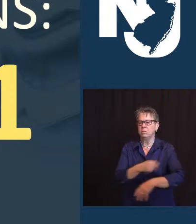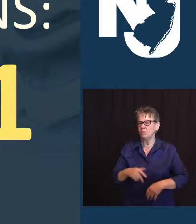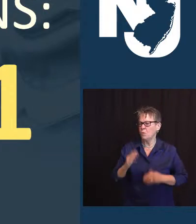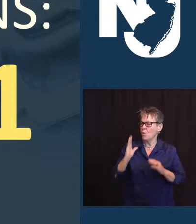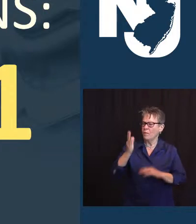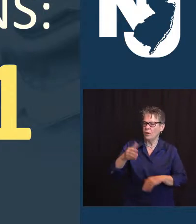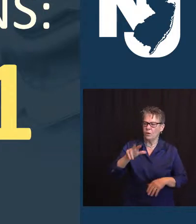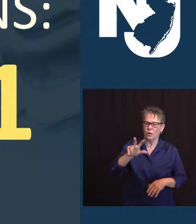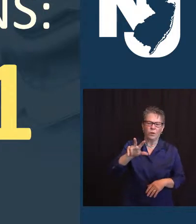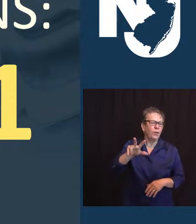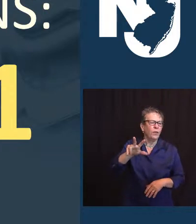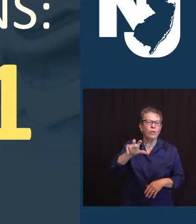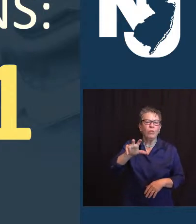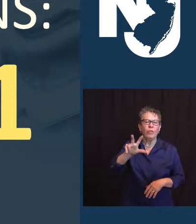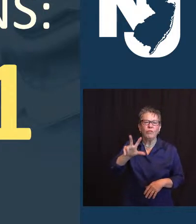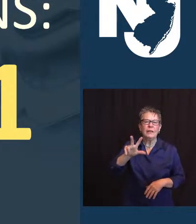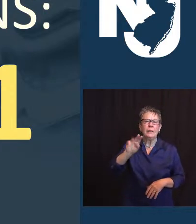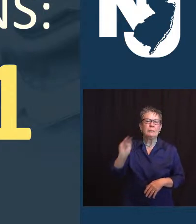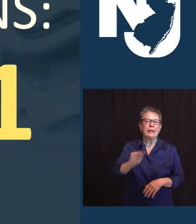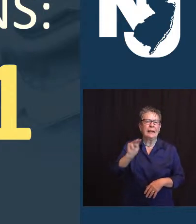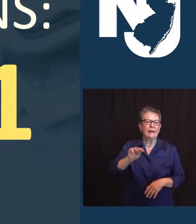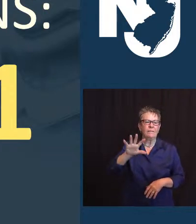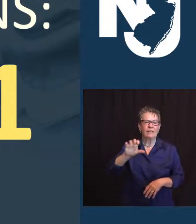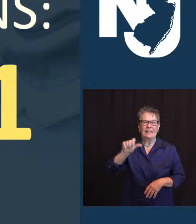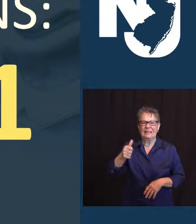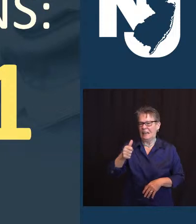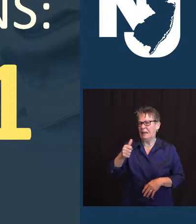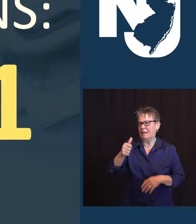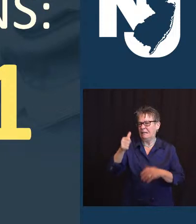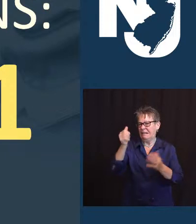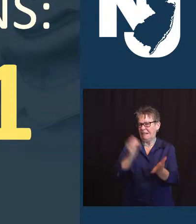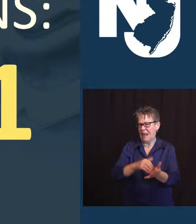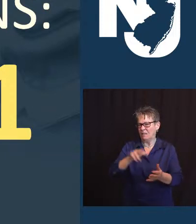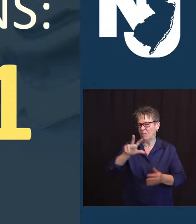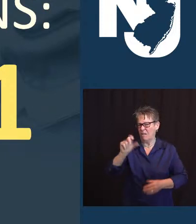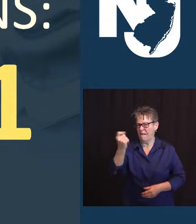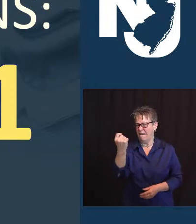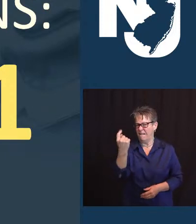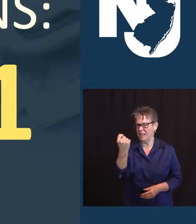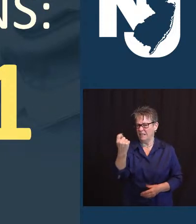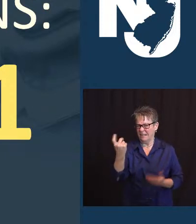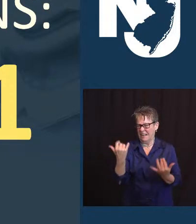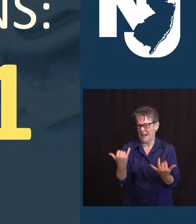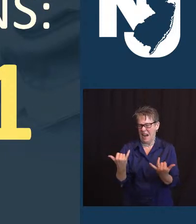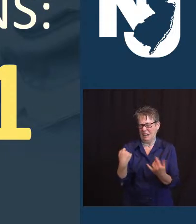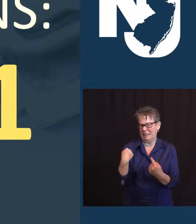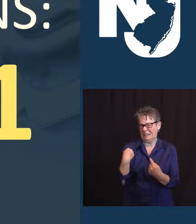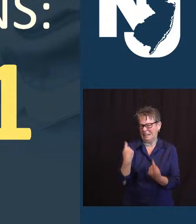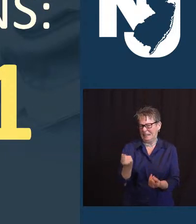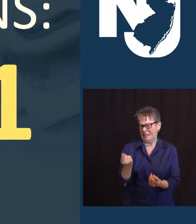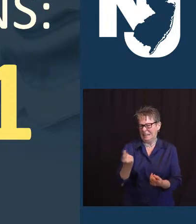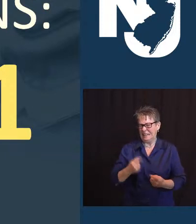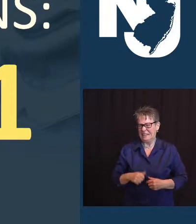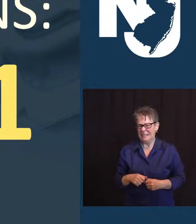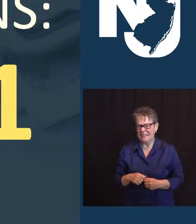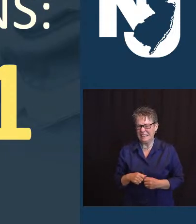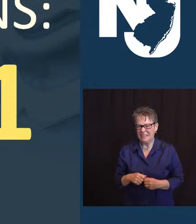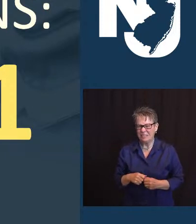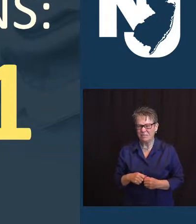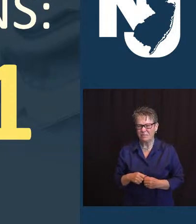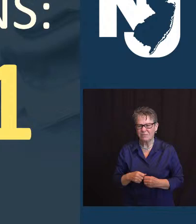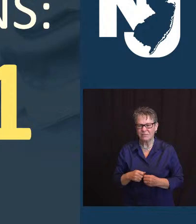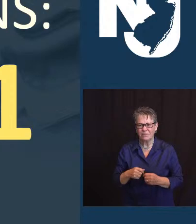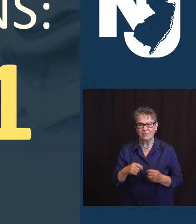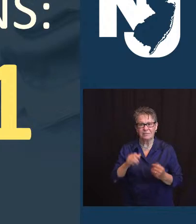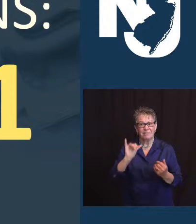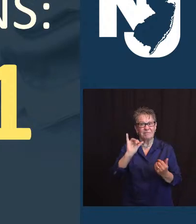3,510,311 doses. We've gotten another 500,000 shots into arms in just 1 week. And importantly, there